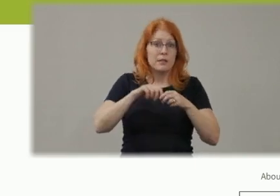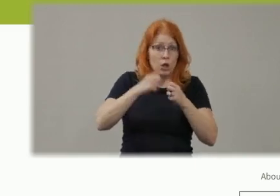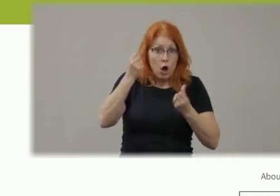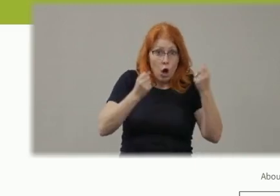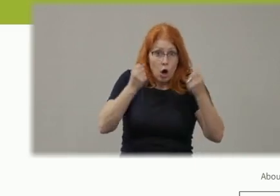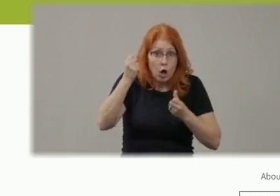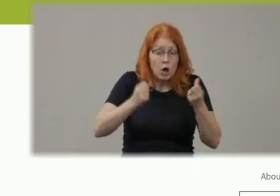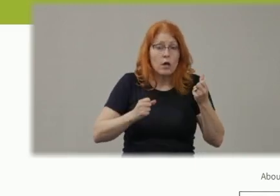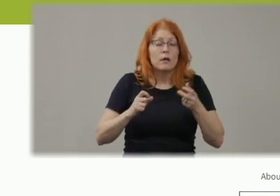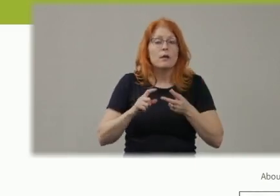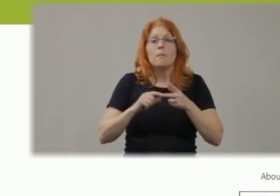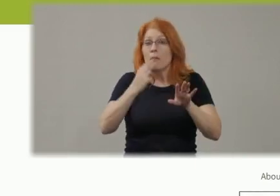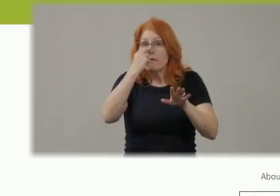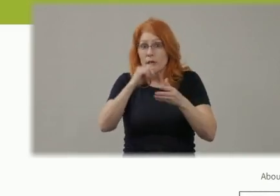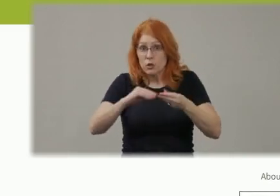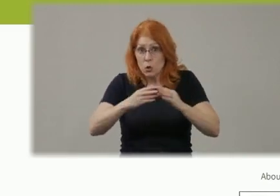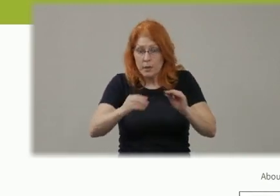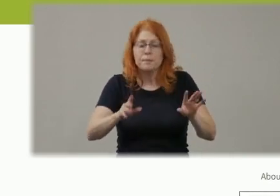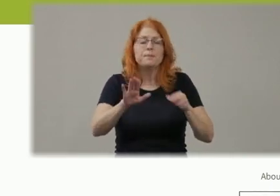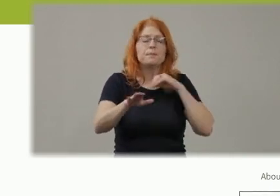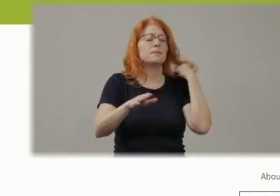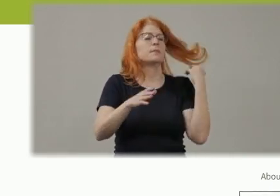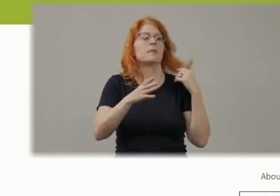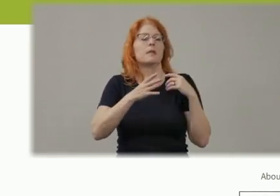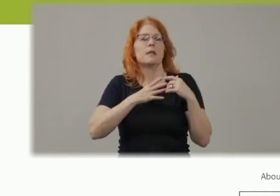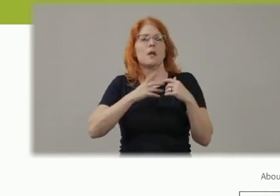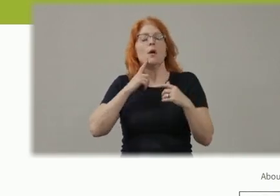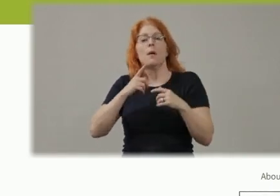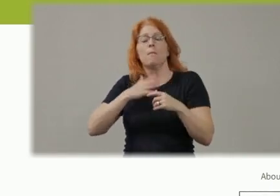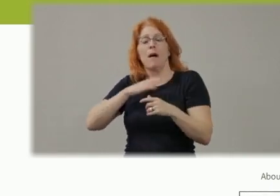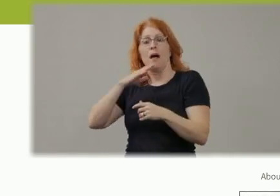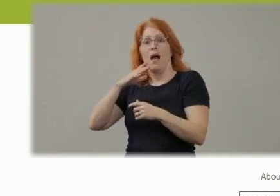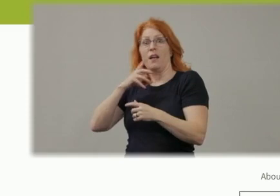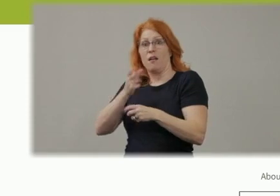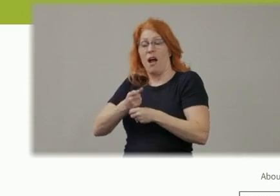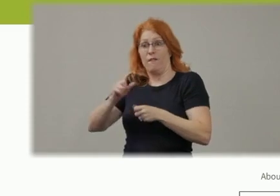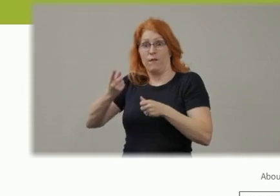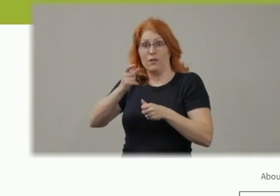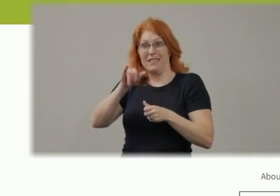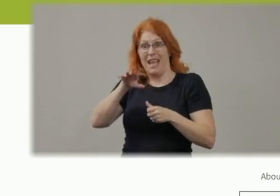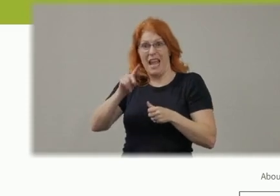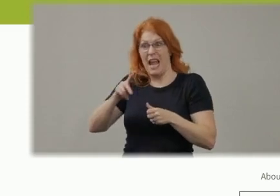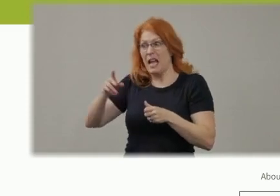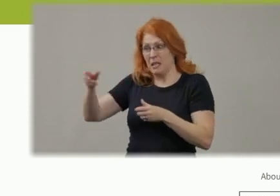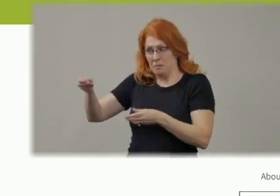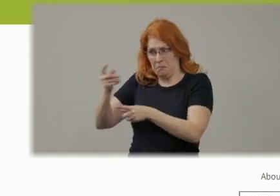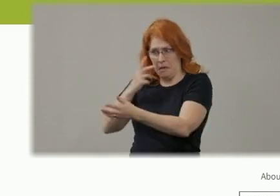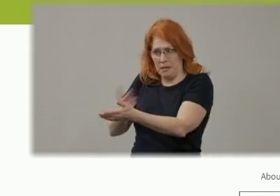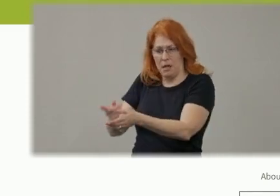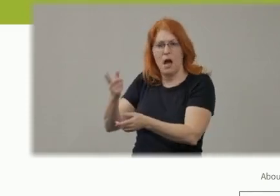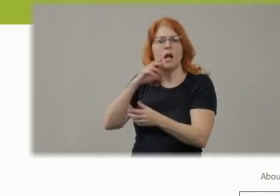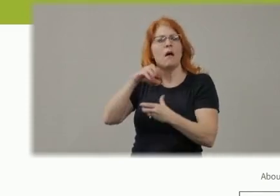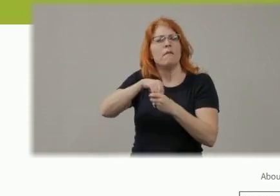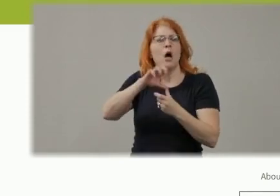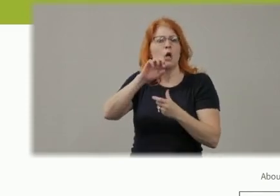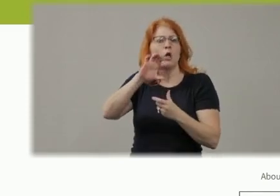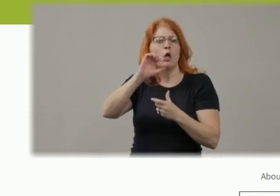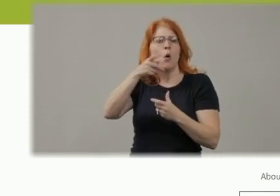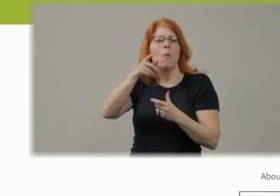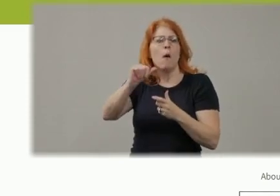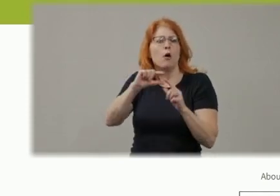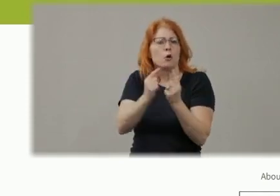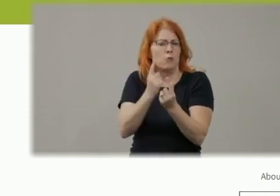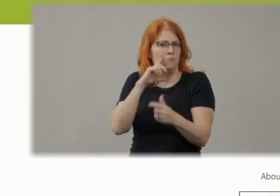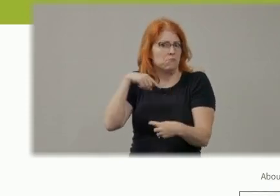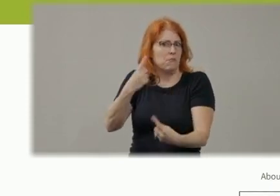car? Funny story, I saw that we got a first aid kit here, and I have been part of the COPA crew for a while.